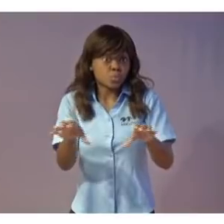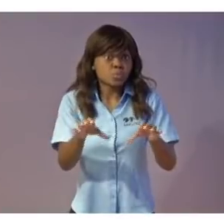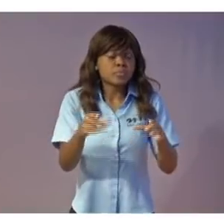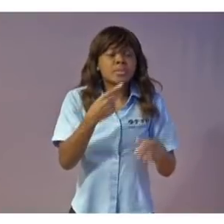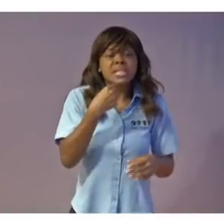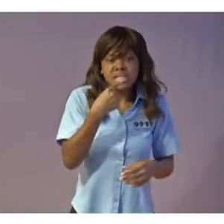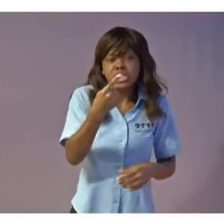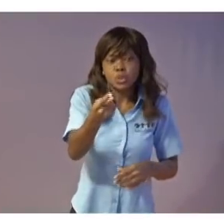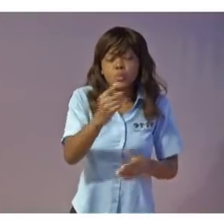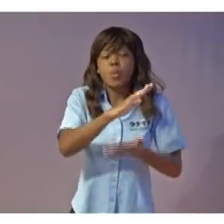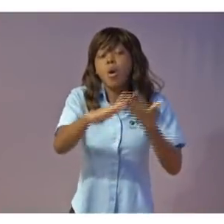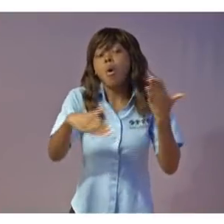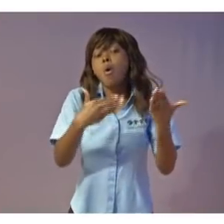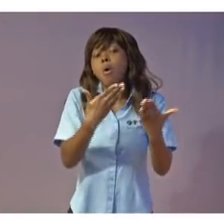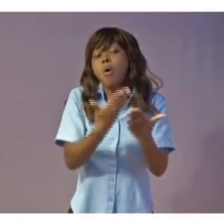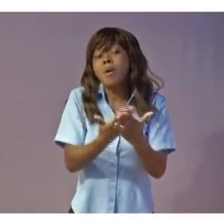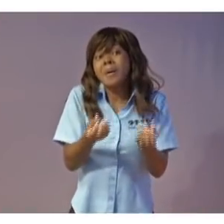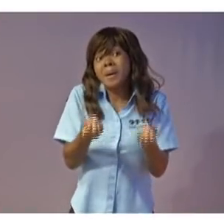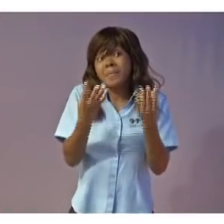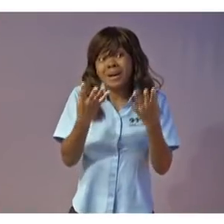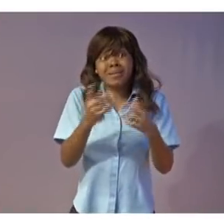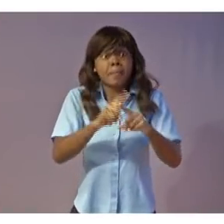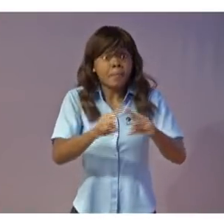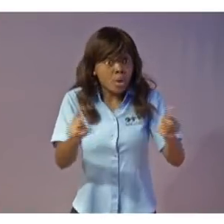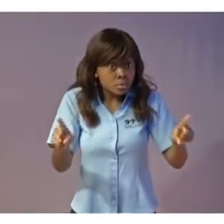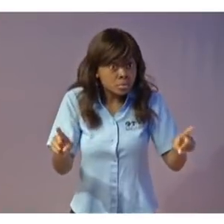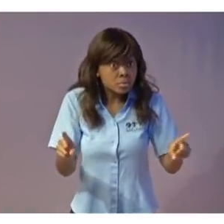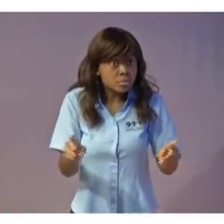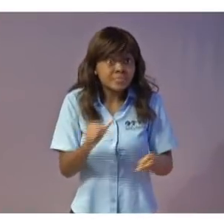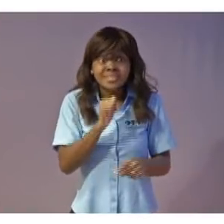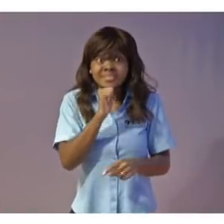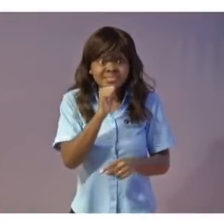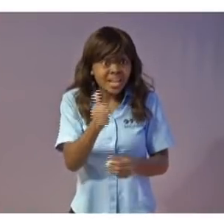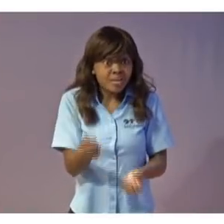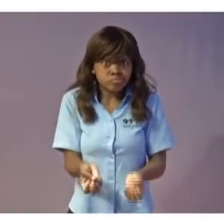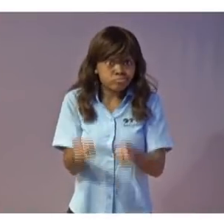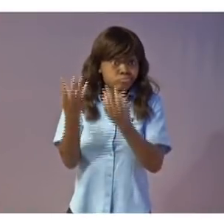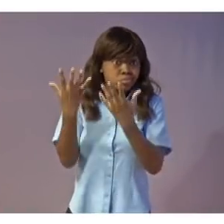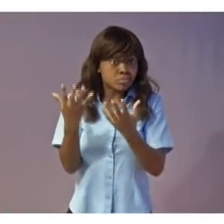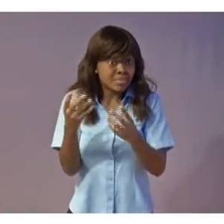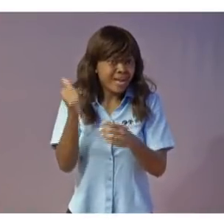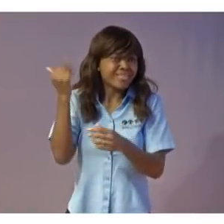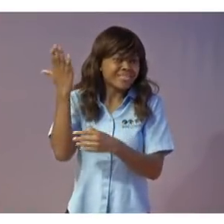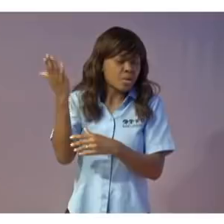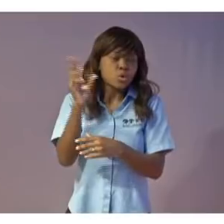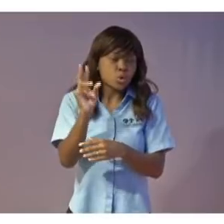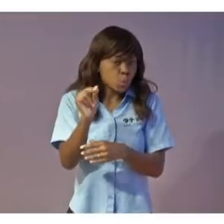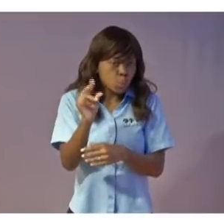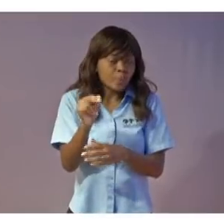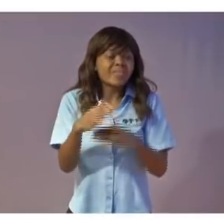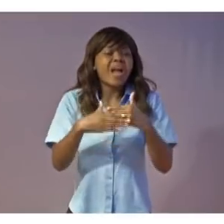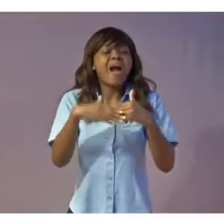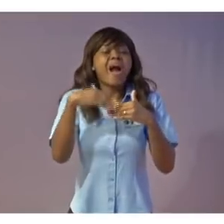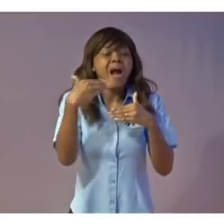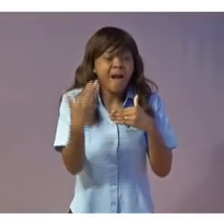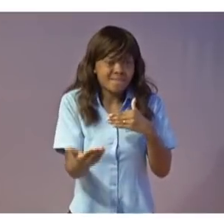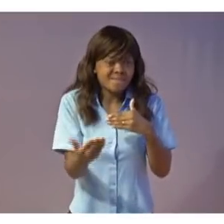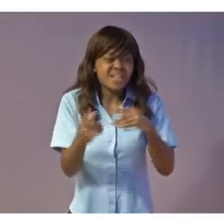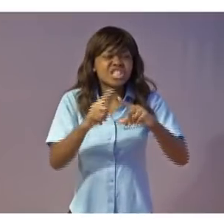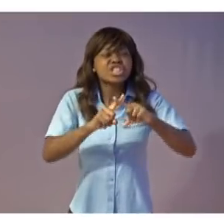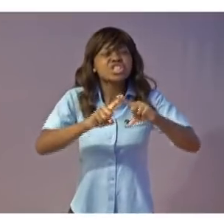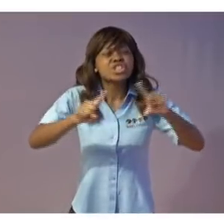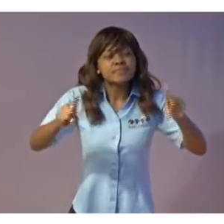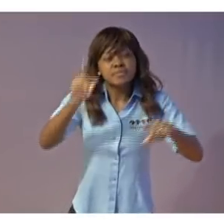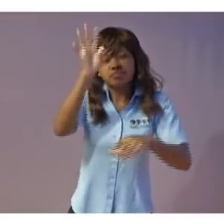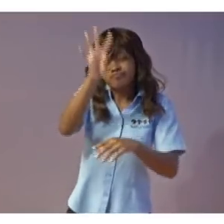out, but in a supplemental sheet. We will still tell you where the patients are, the different hospitals, and